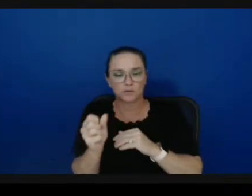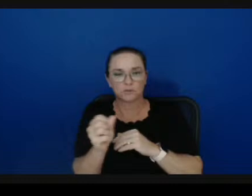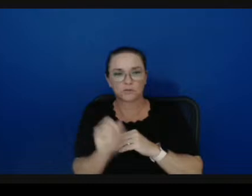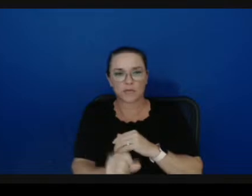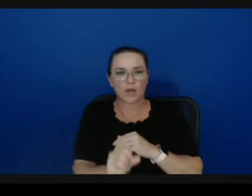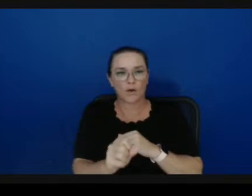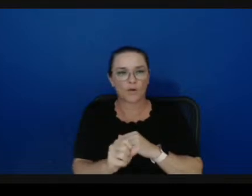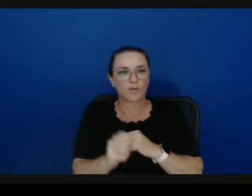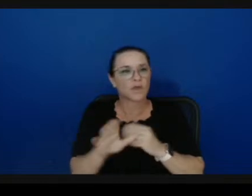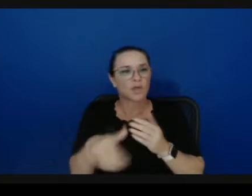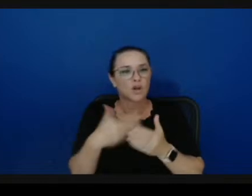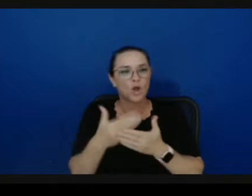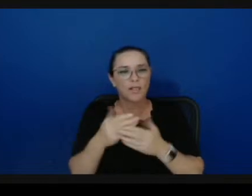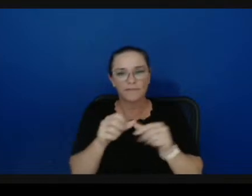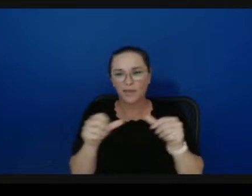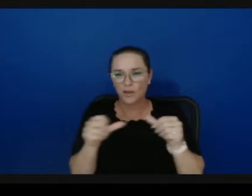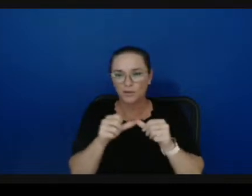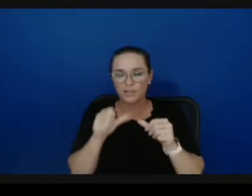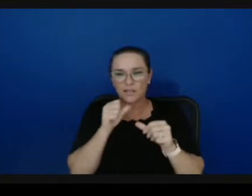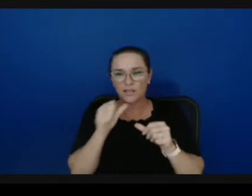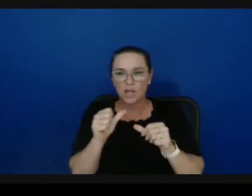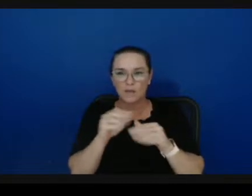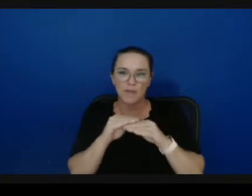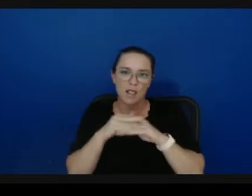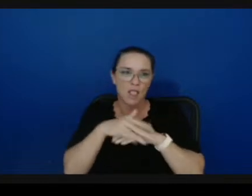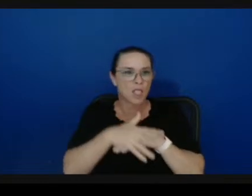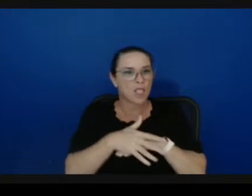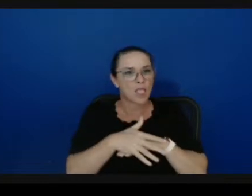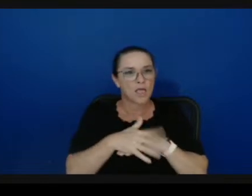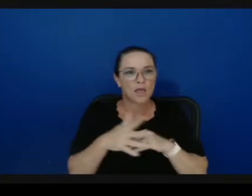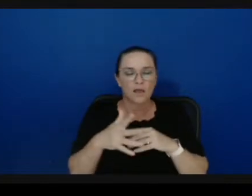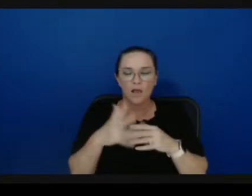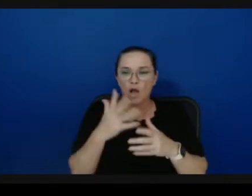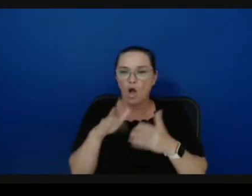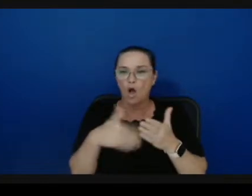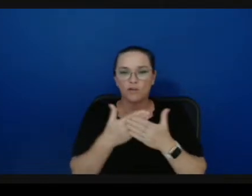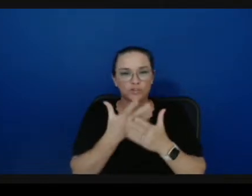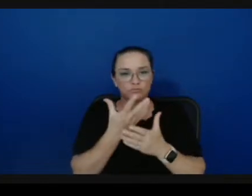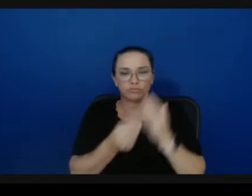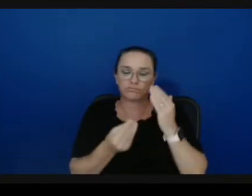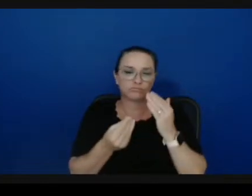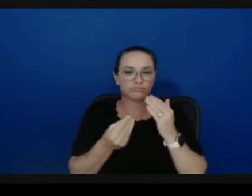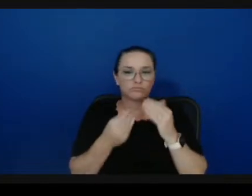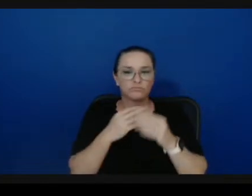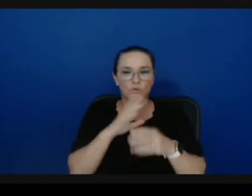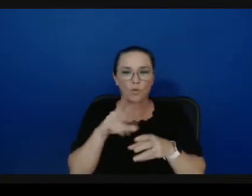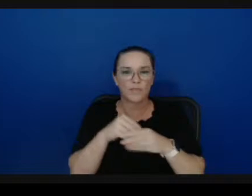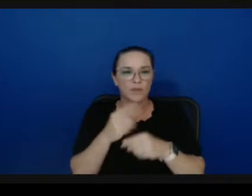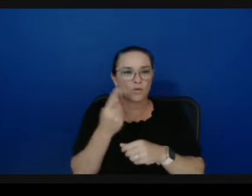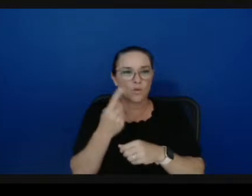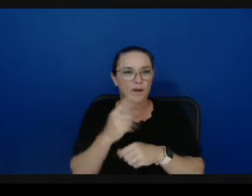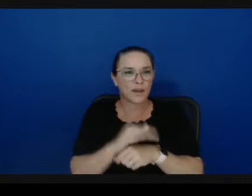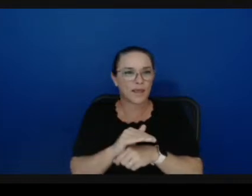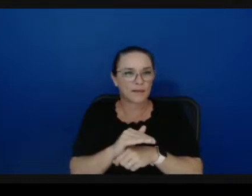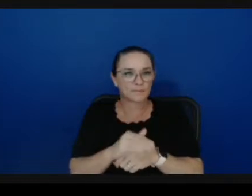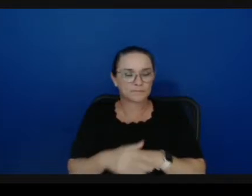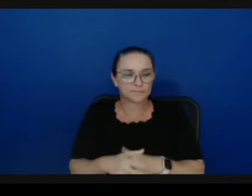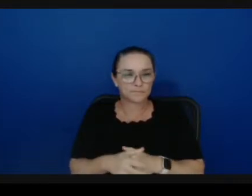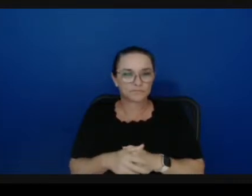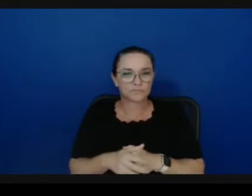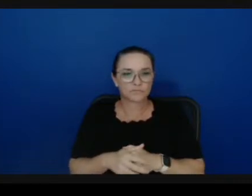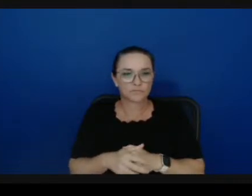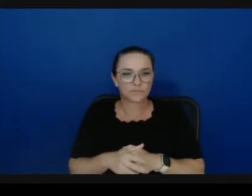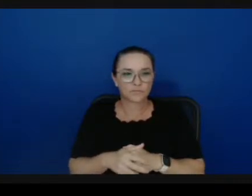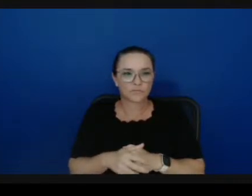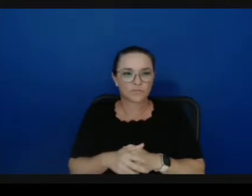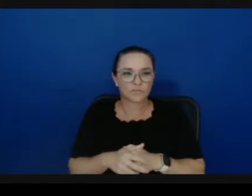all areas that had not been Right. overrun being gone all in a single night. That was a rough morning. What Right. followed next will come to this,